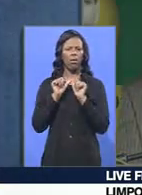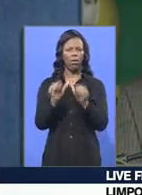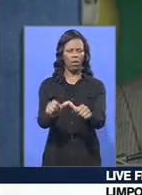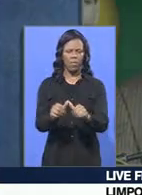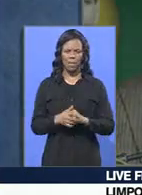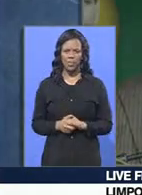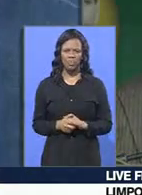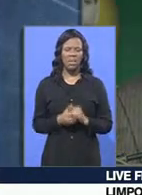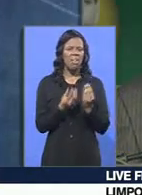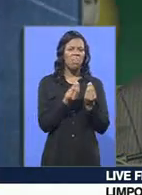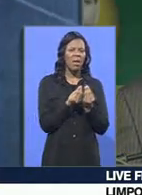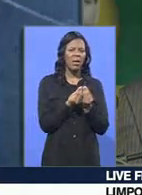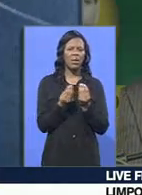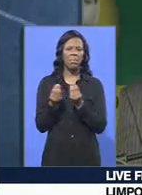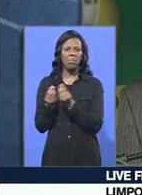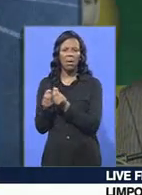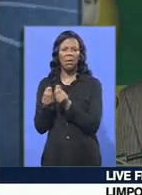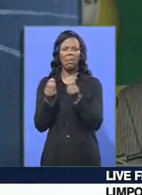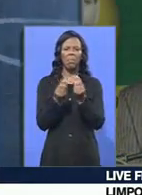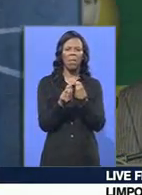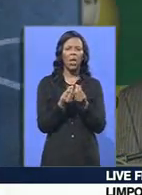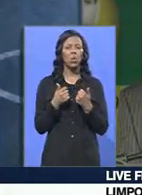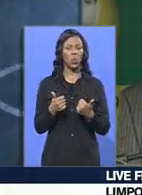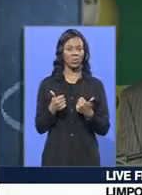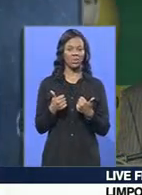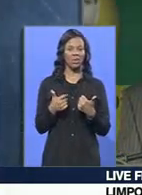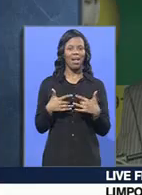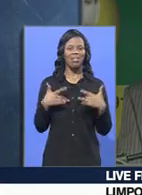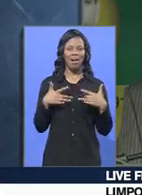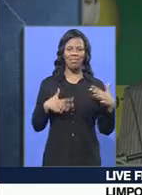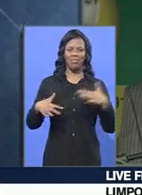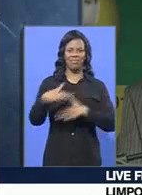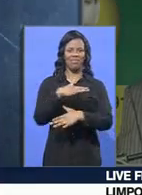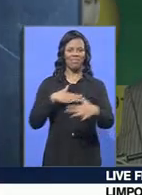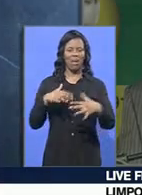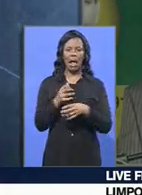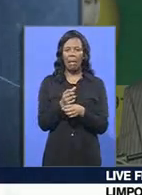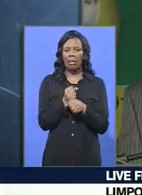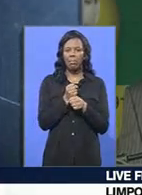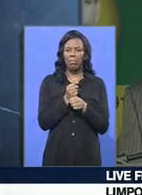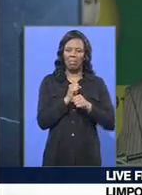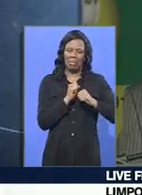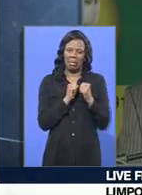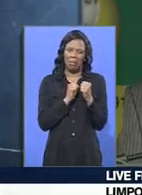All the good things of life are reserved for the white folk,